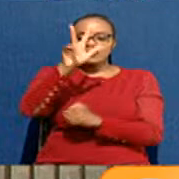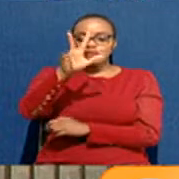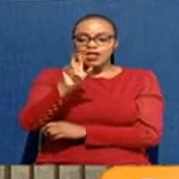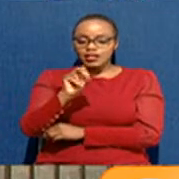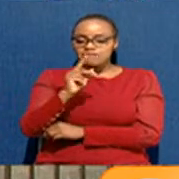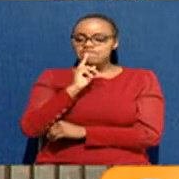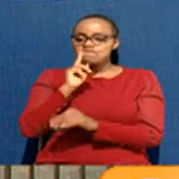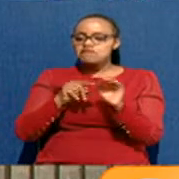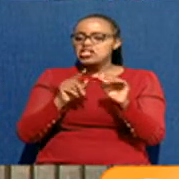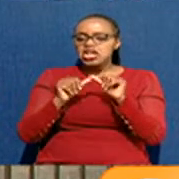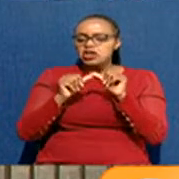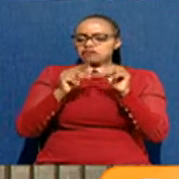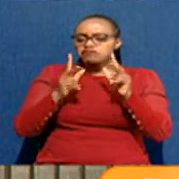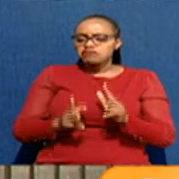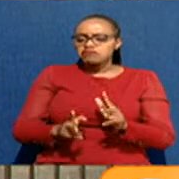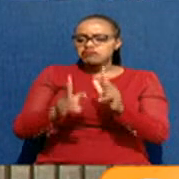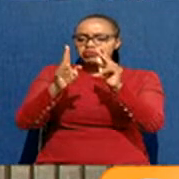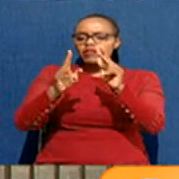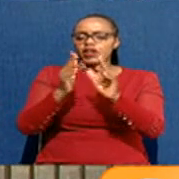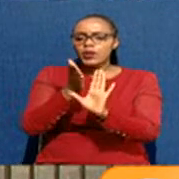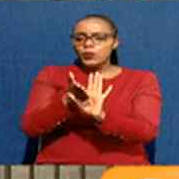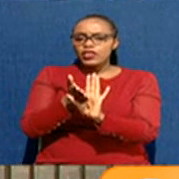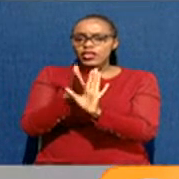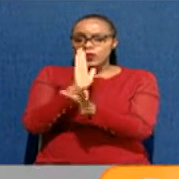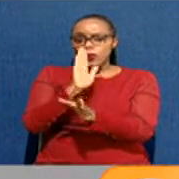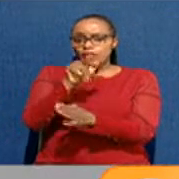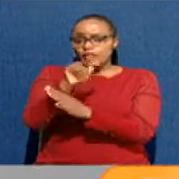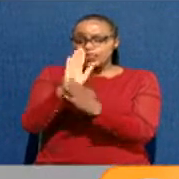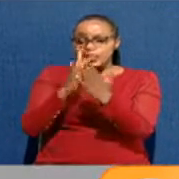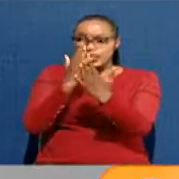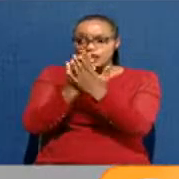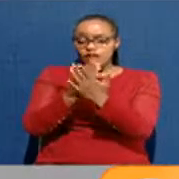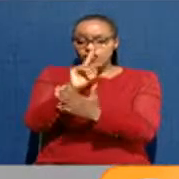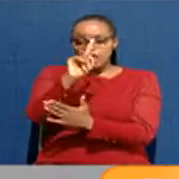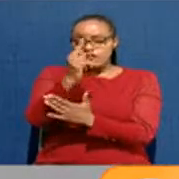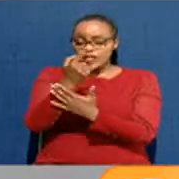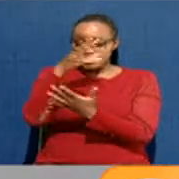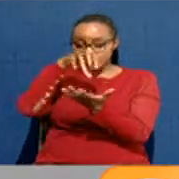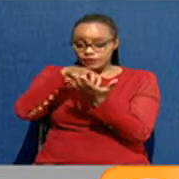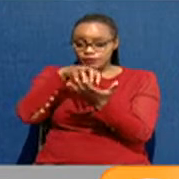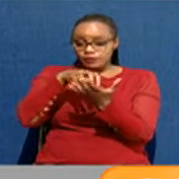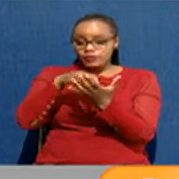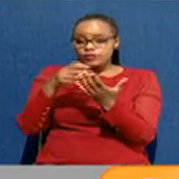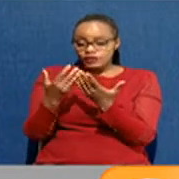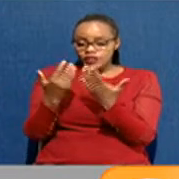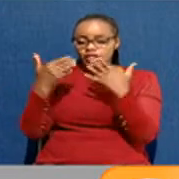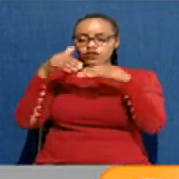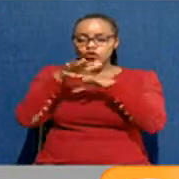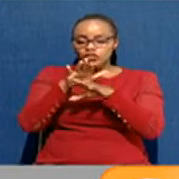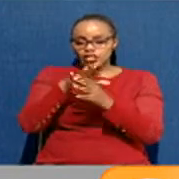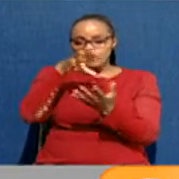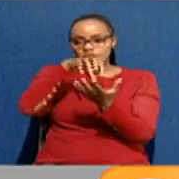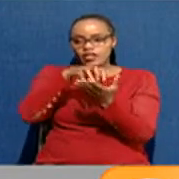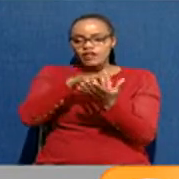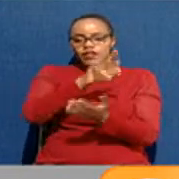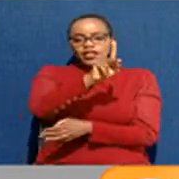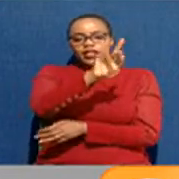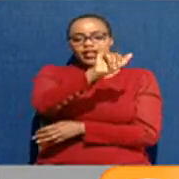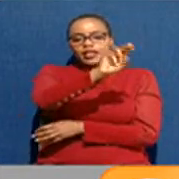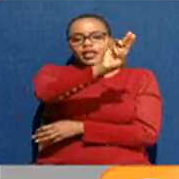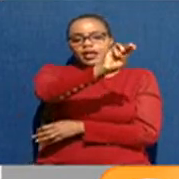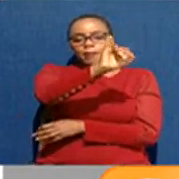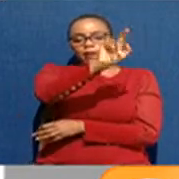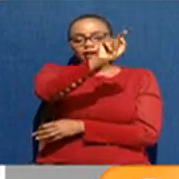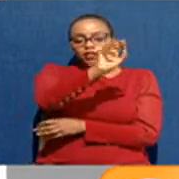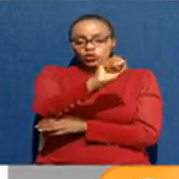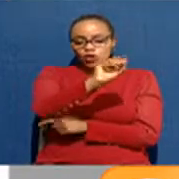has discontinued and withdrawn claims in the suits. In the first suit, an insolvency case filed by Kimeto and Associate